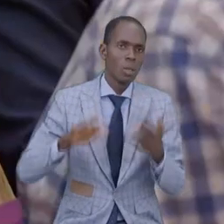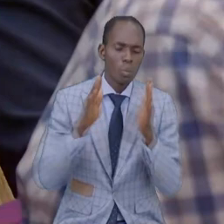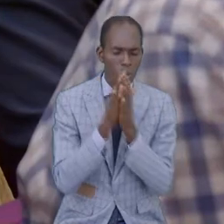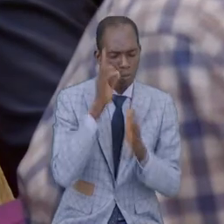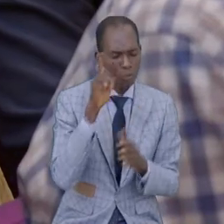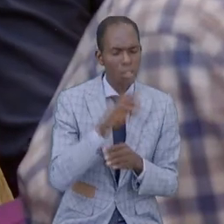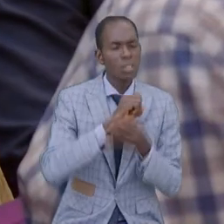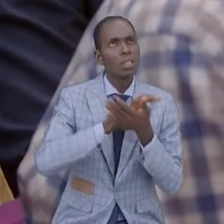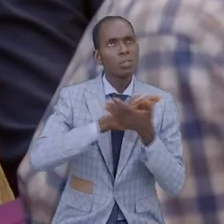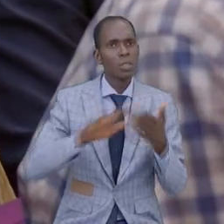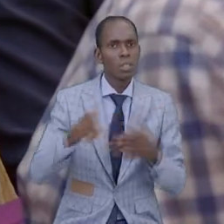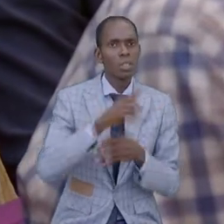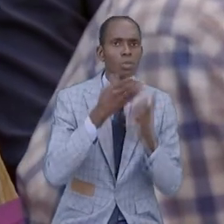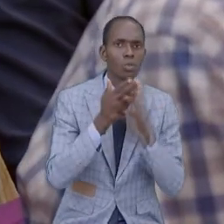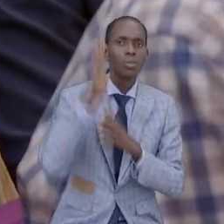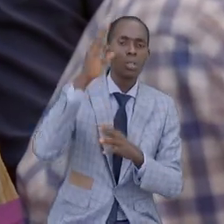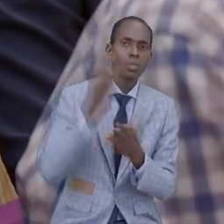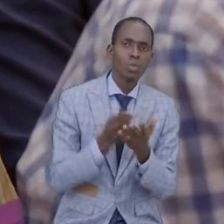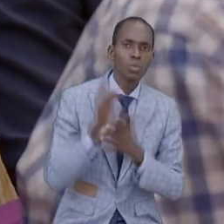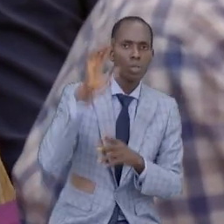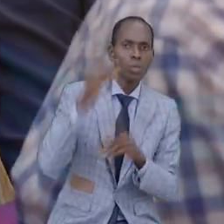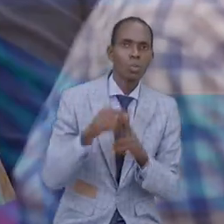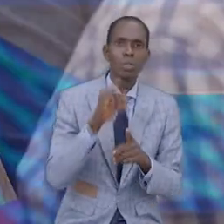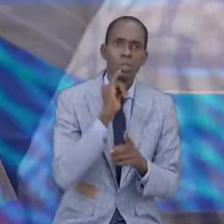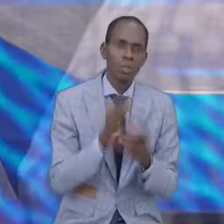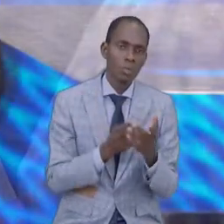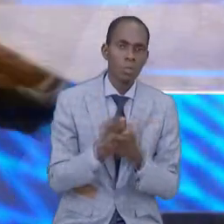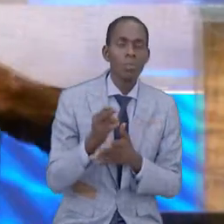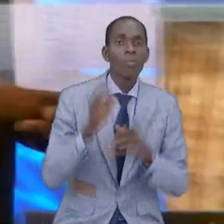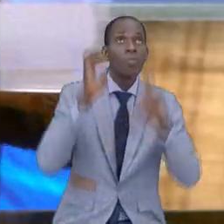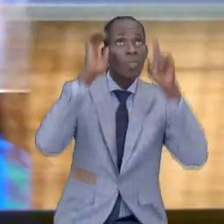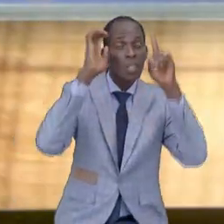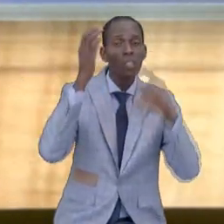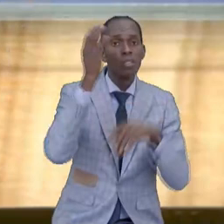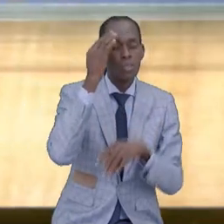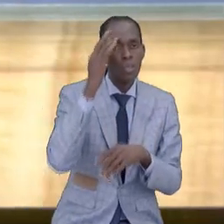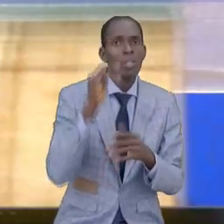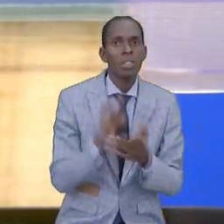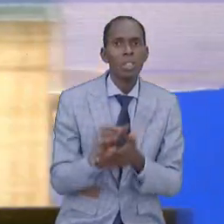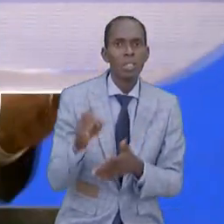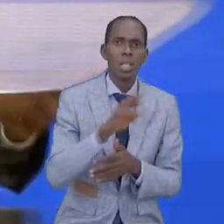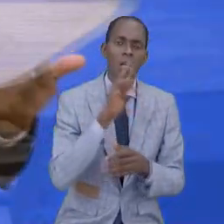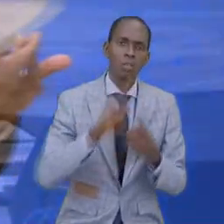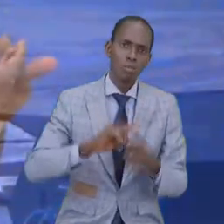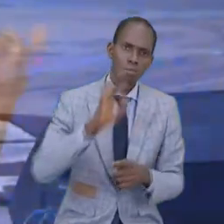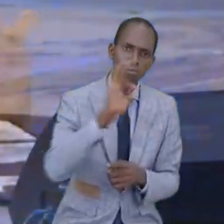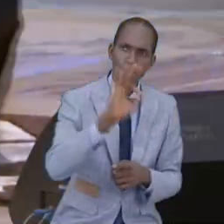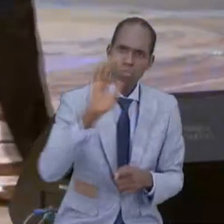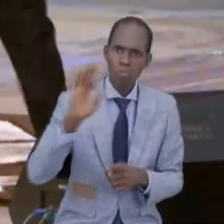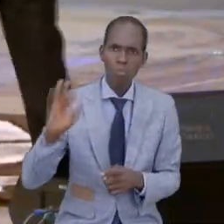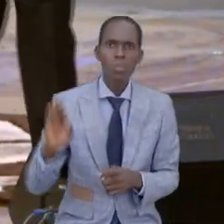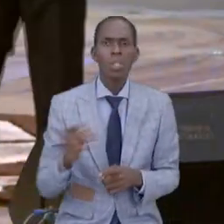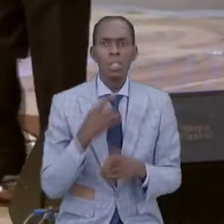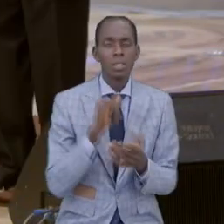Sanctify them through thy truth. Thy word is truth. He knew that they were to preach the gospel. He said, as